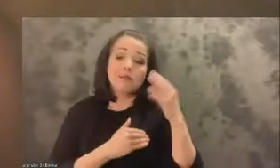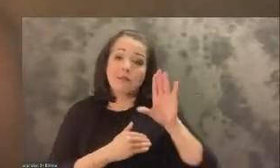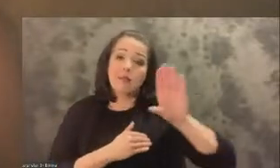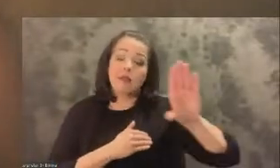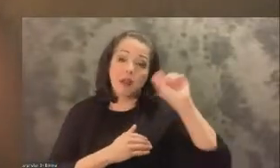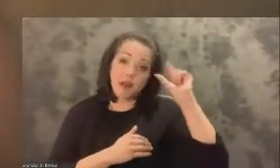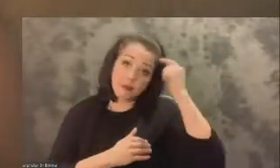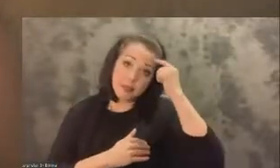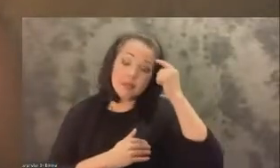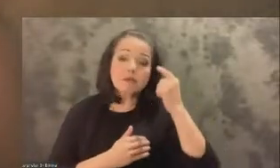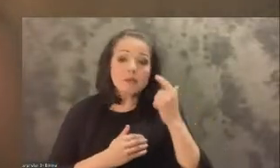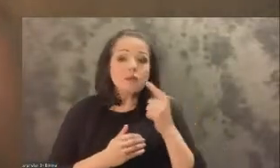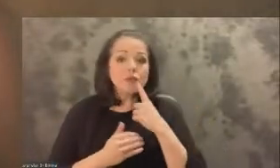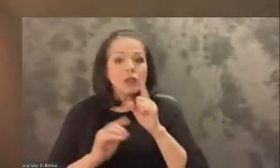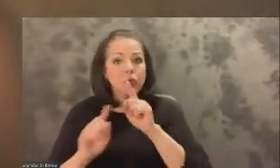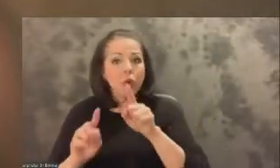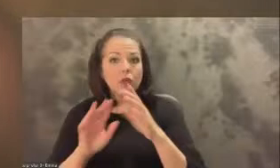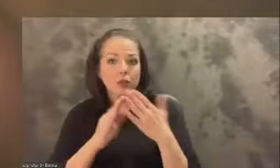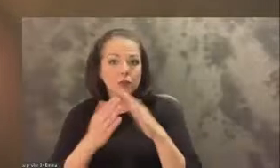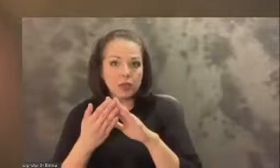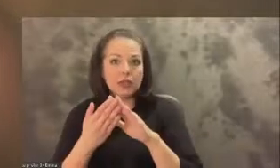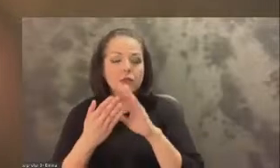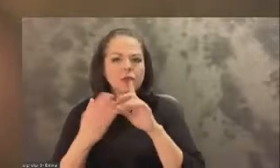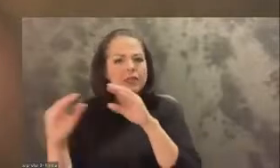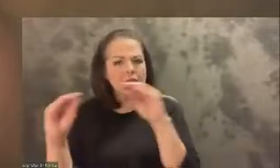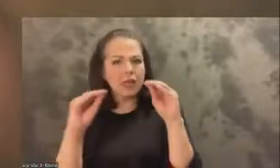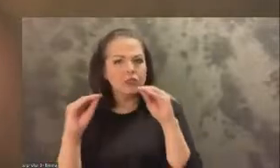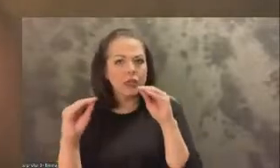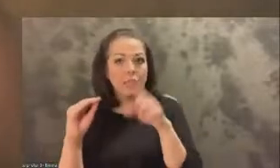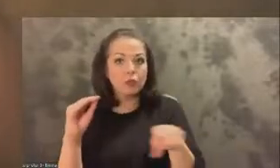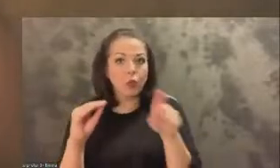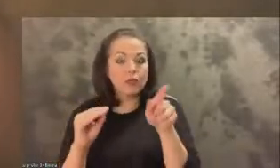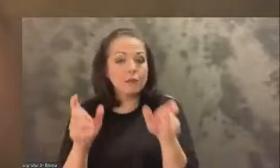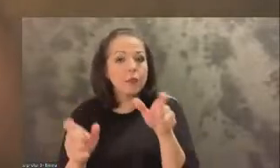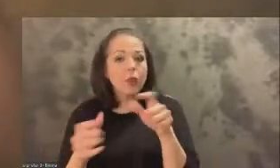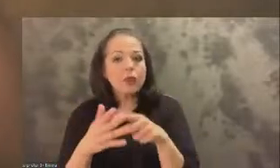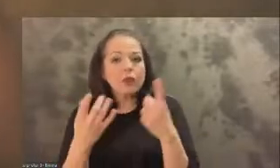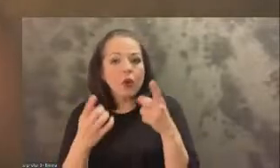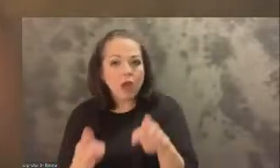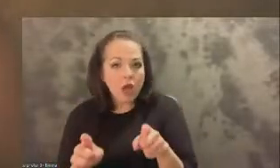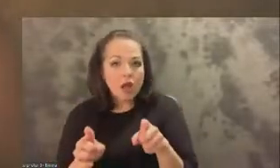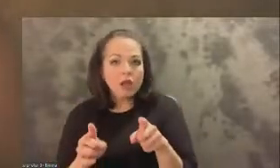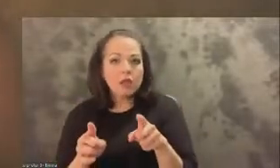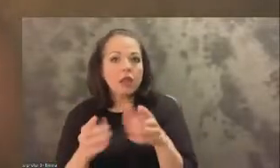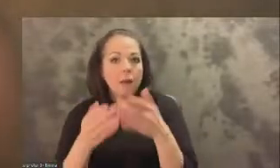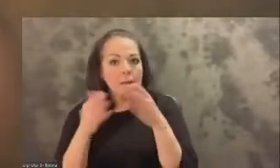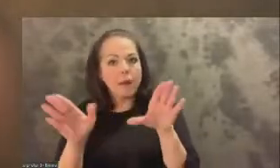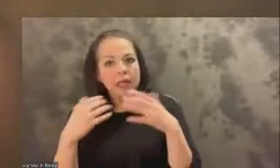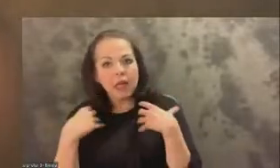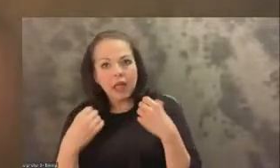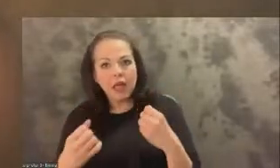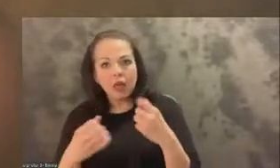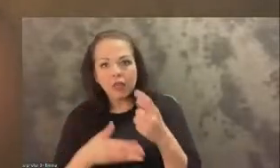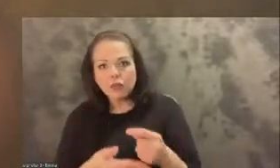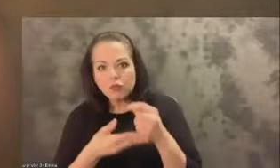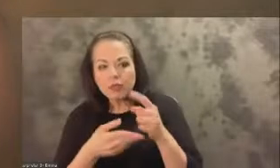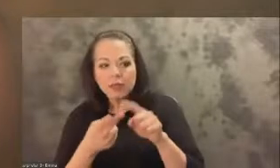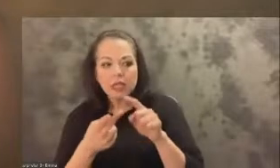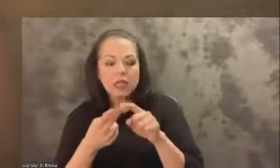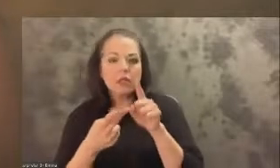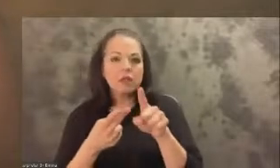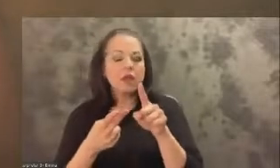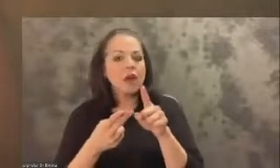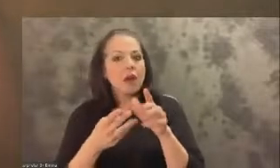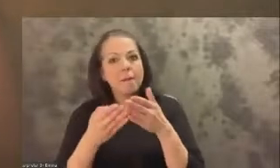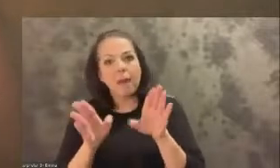these communities to educate these people about what's going on. That's a public health treatment or a public health